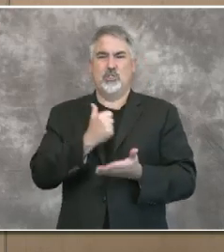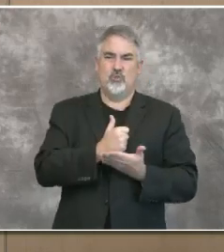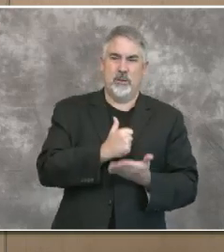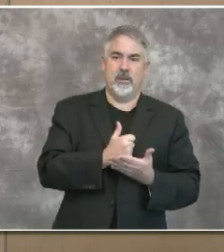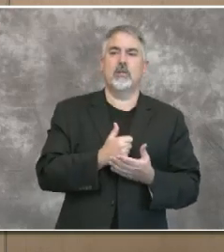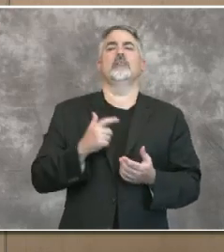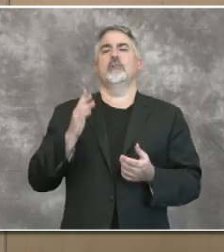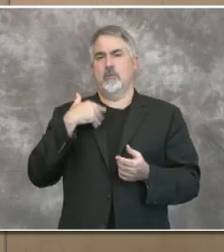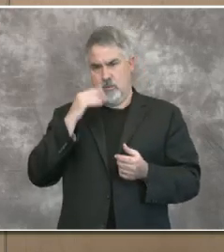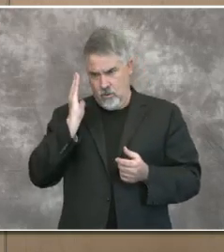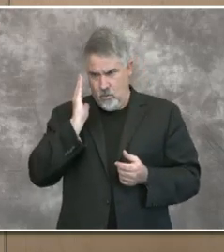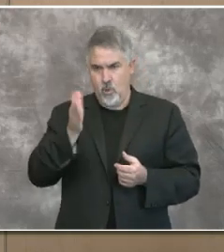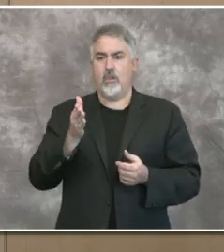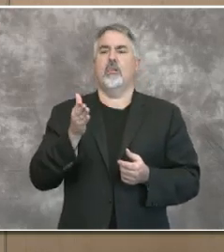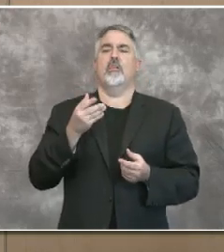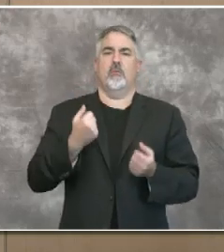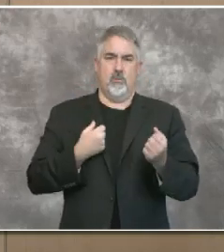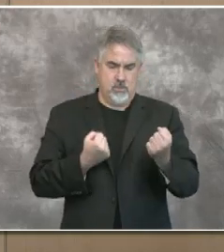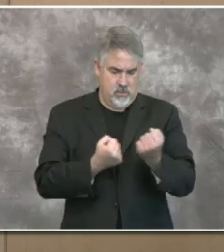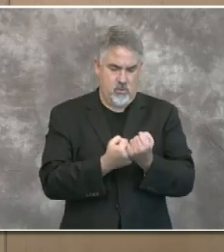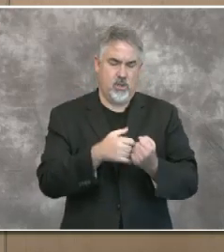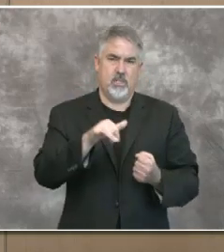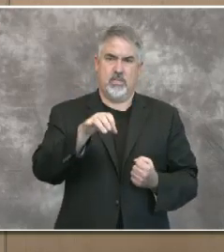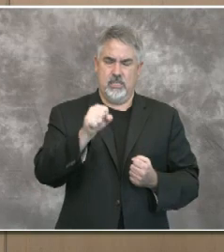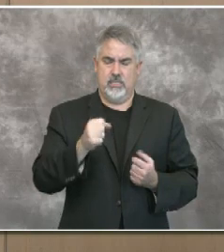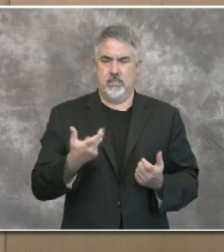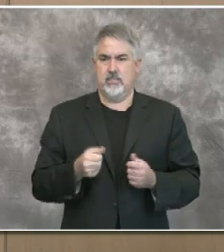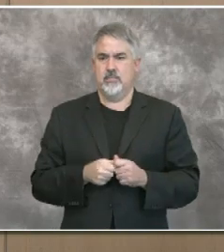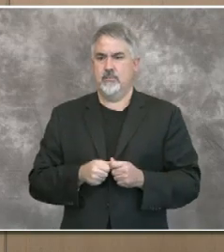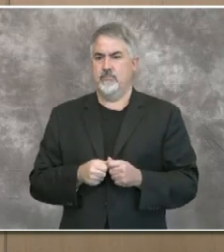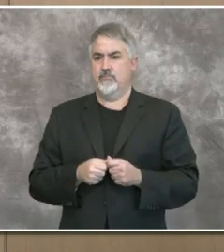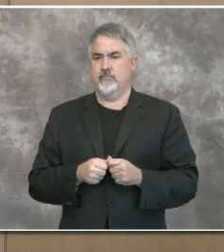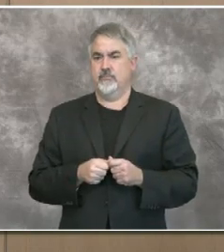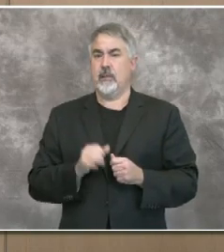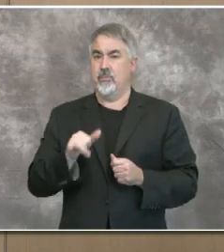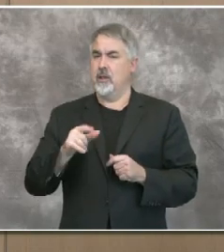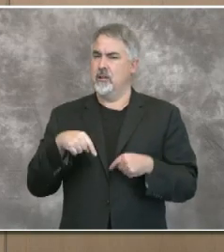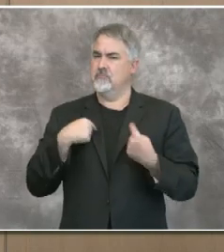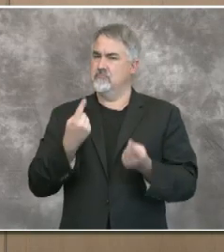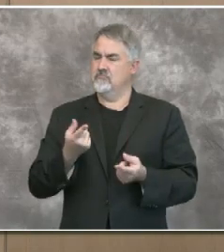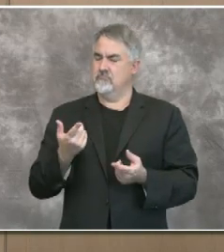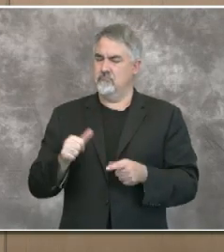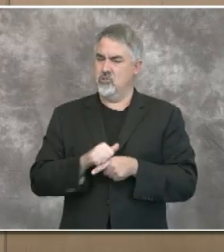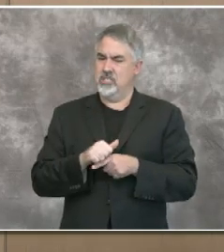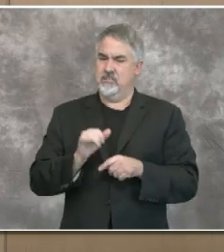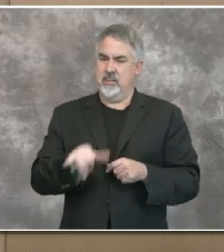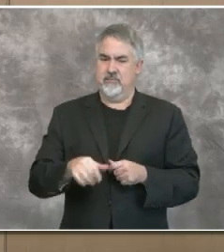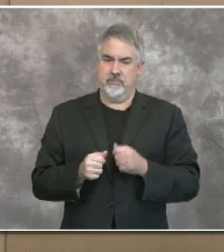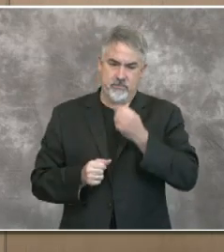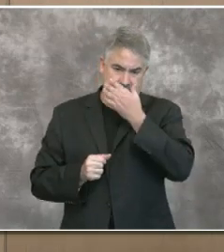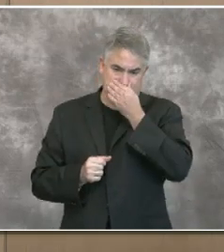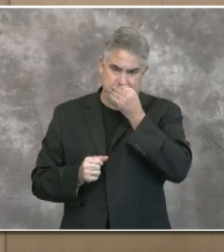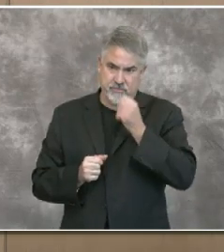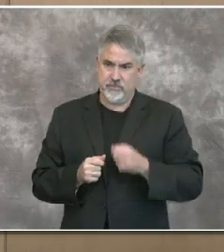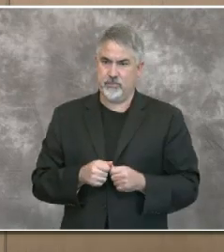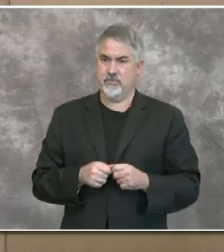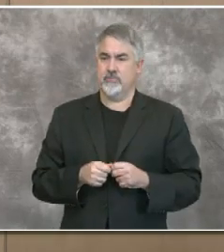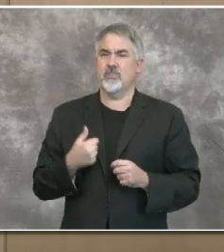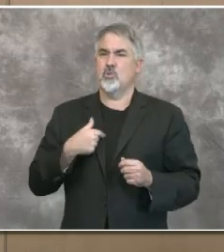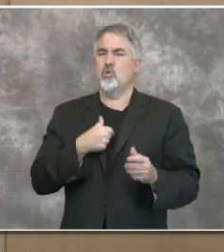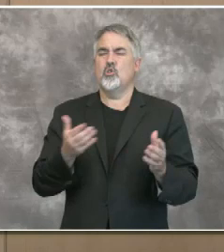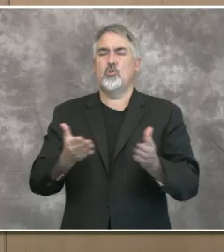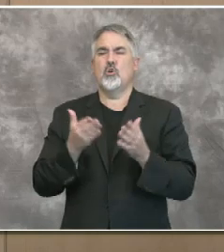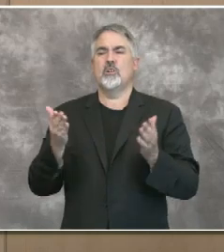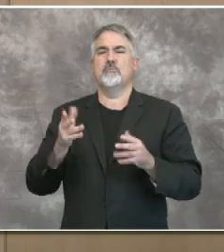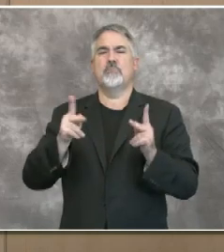will support, and that is being done across our healthcare systems. We're telling individuals,